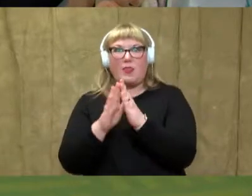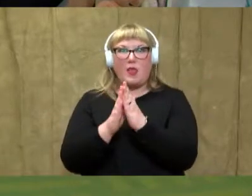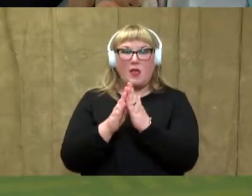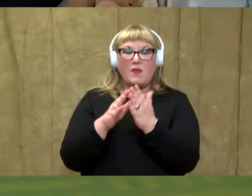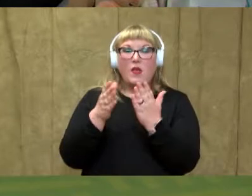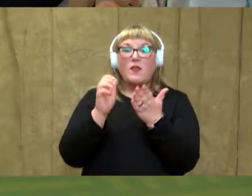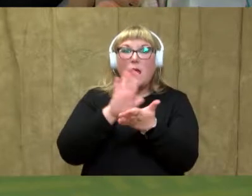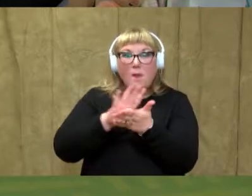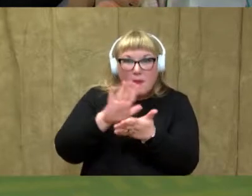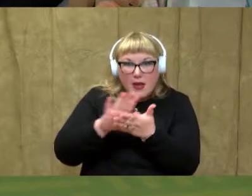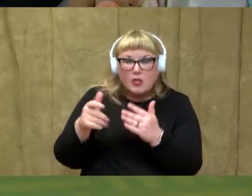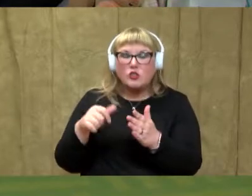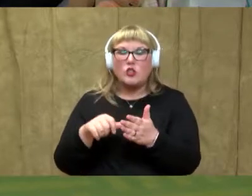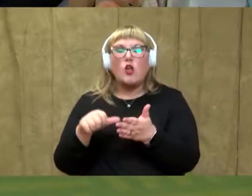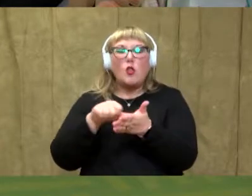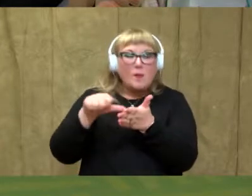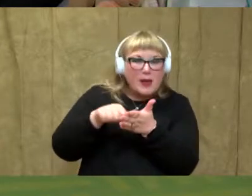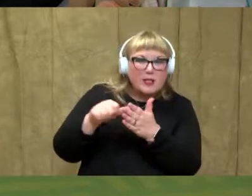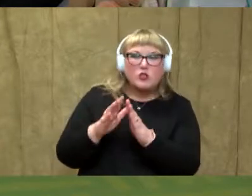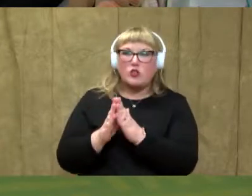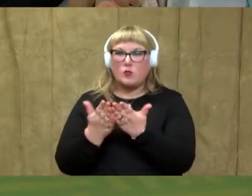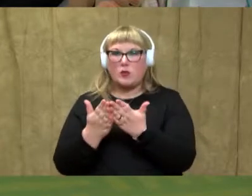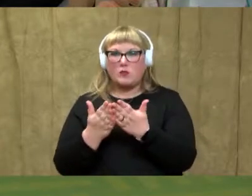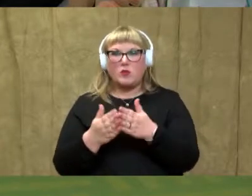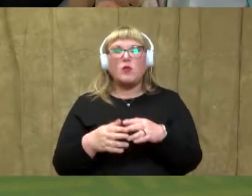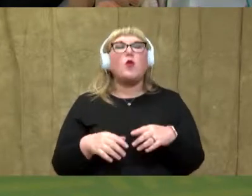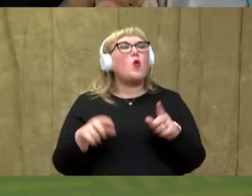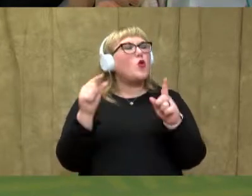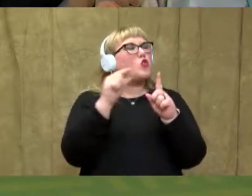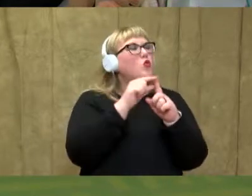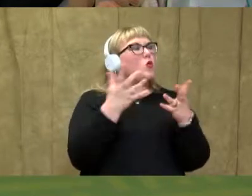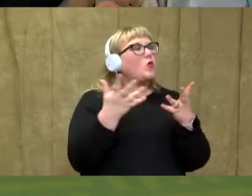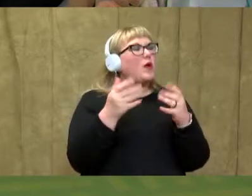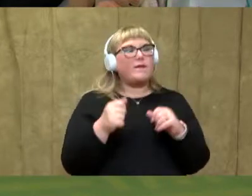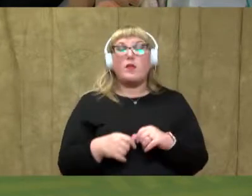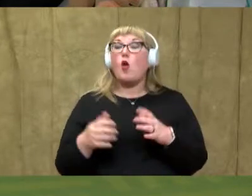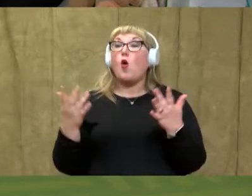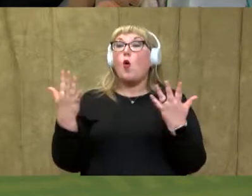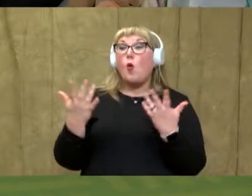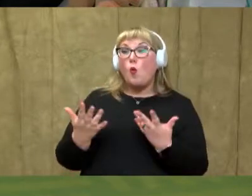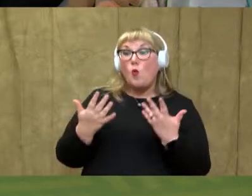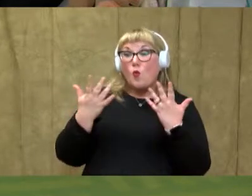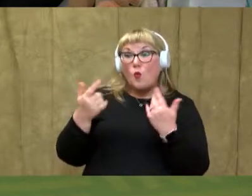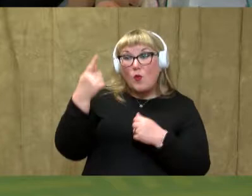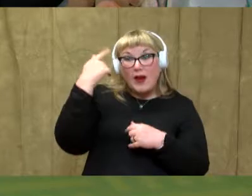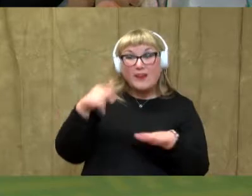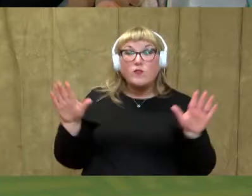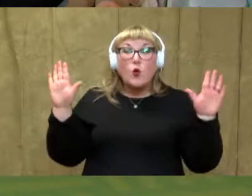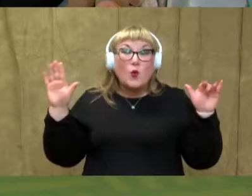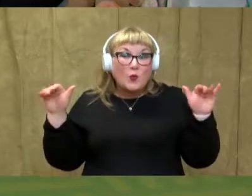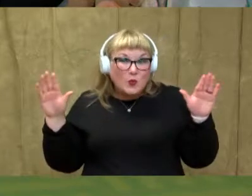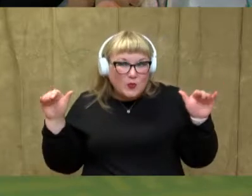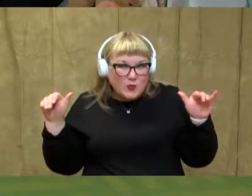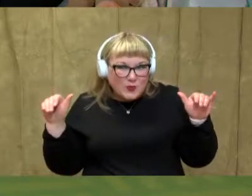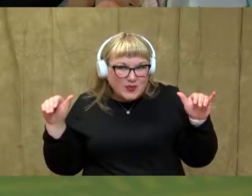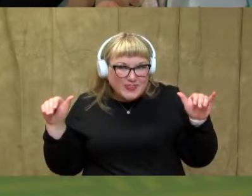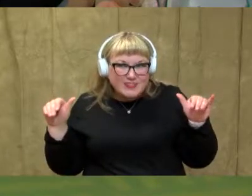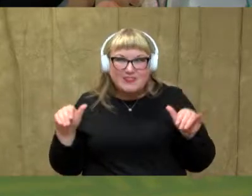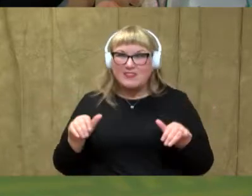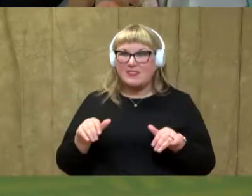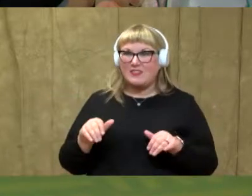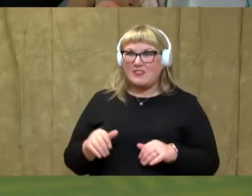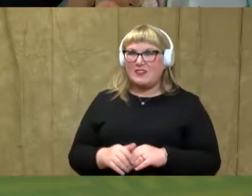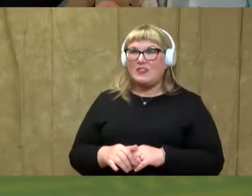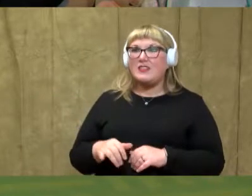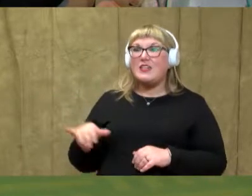And Miss Morris, up here, what are these words up here? Waiting for Wings. And that's the title of the book. Just like my title would be